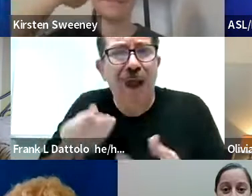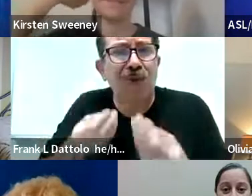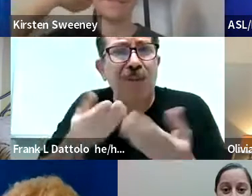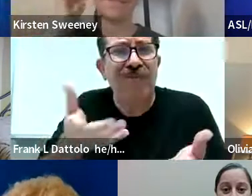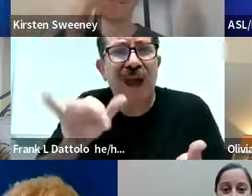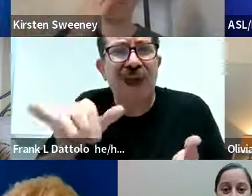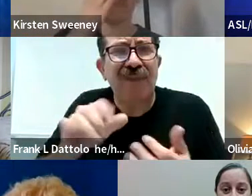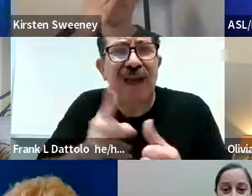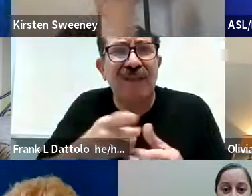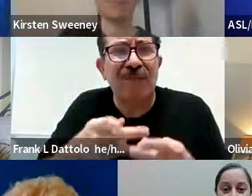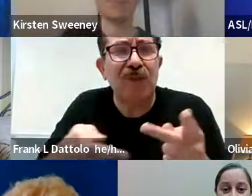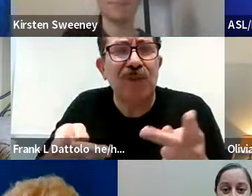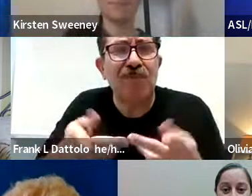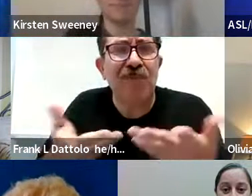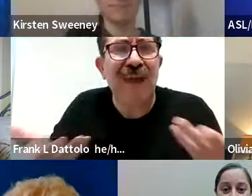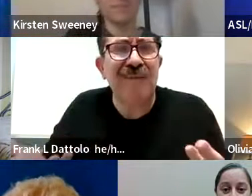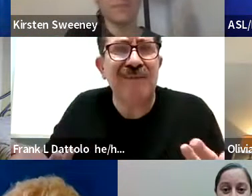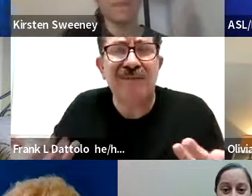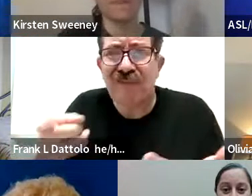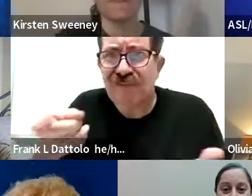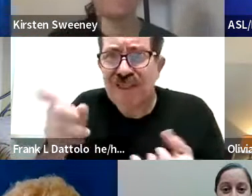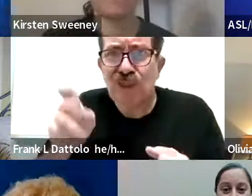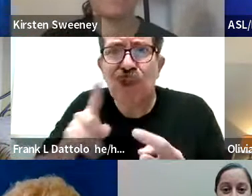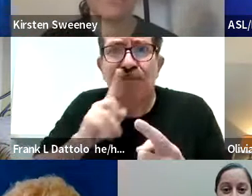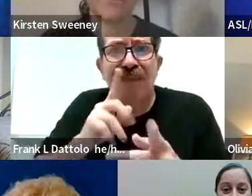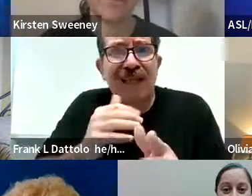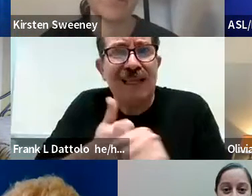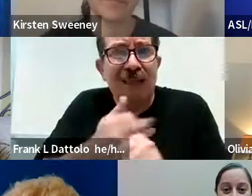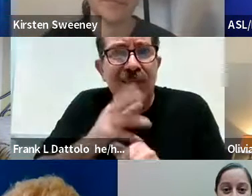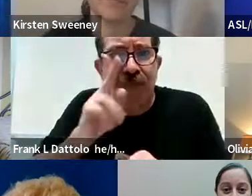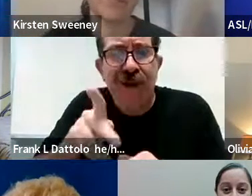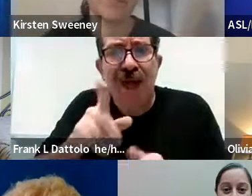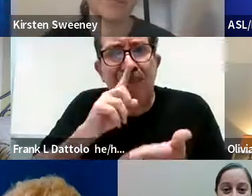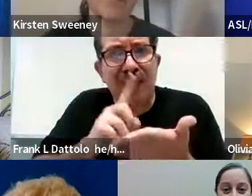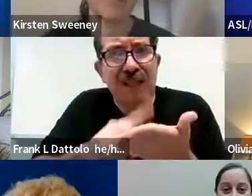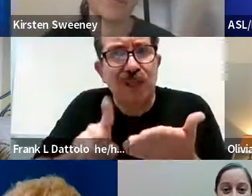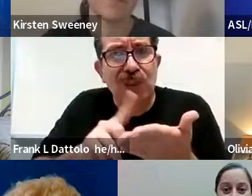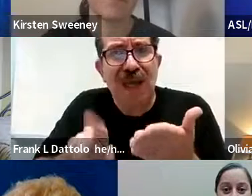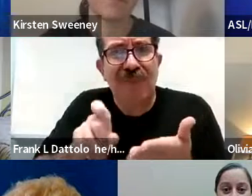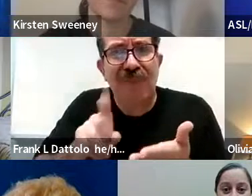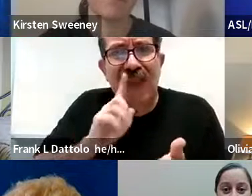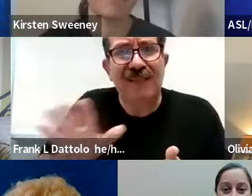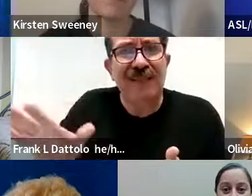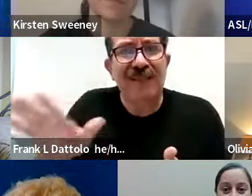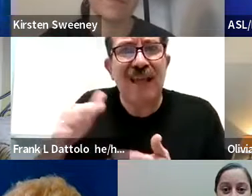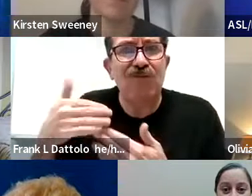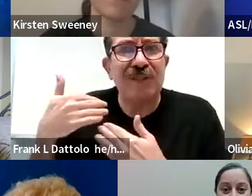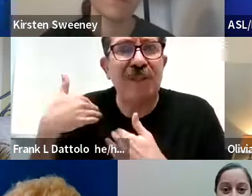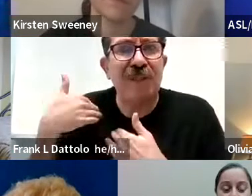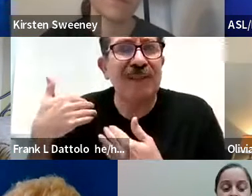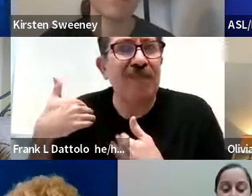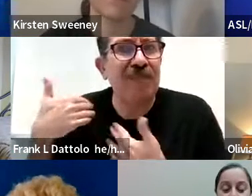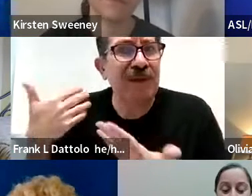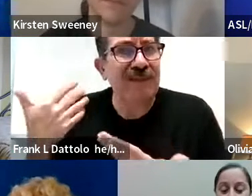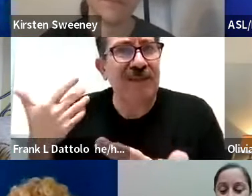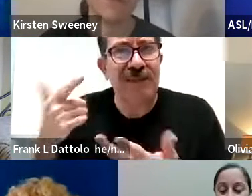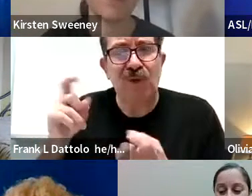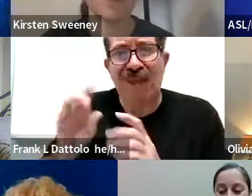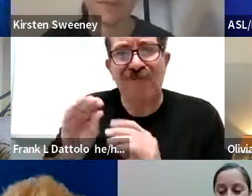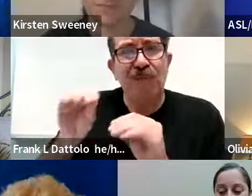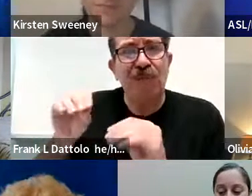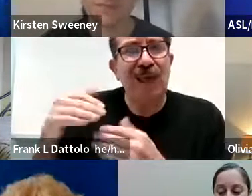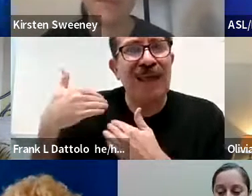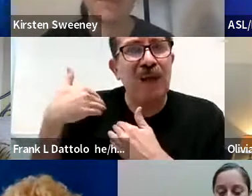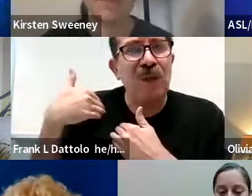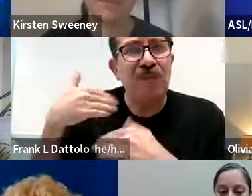That's the part of their responsibility. Why say you're providing things in the first place if you're not going to keep up with them and check them?